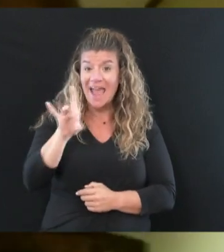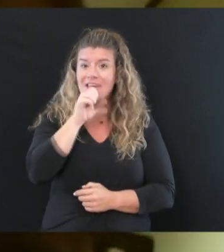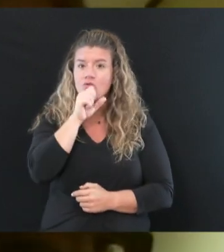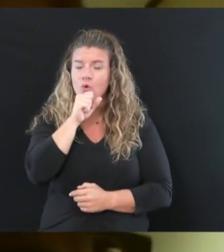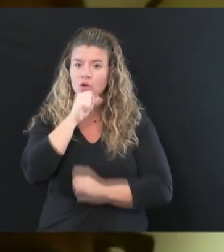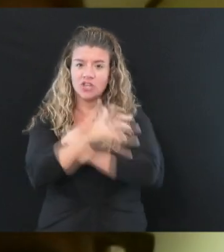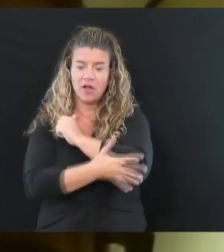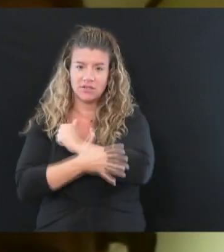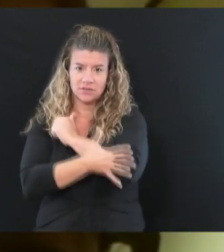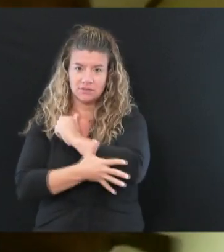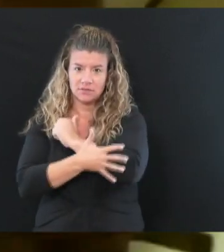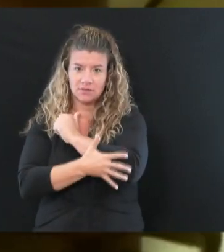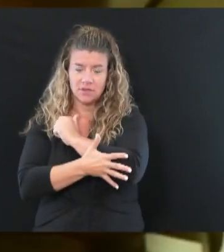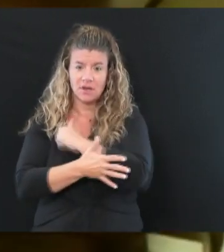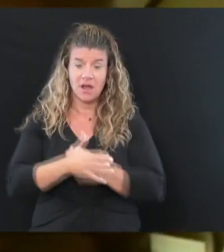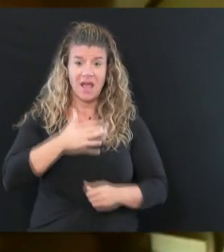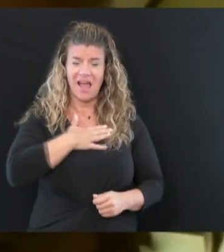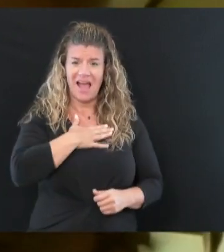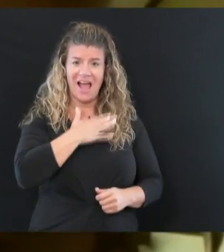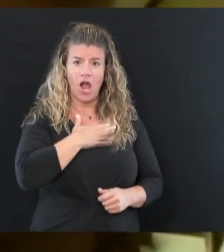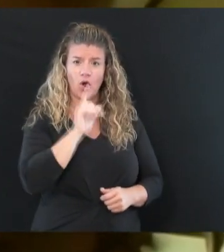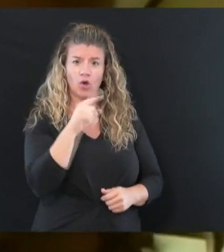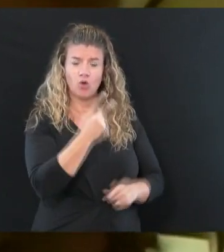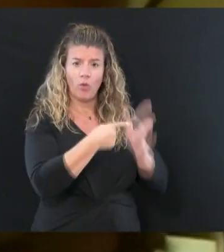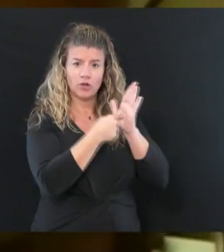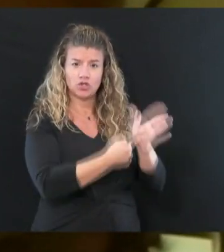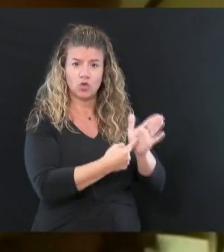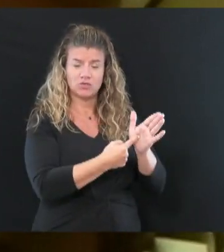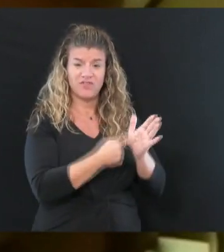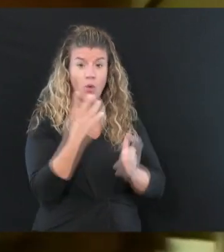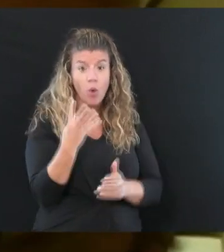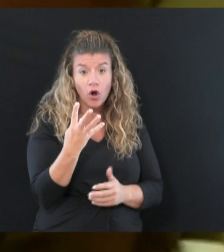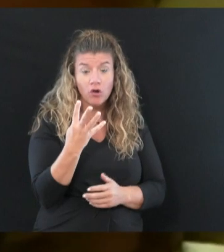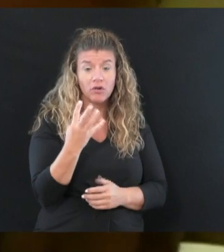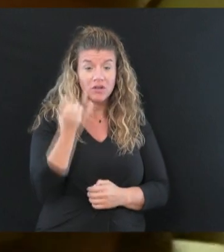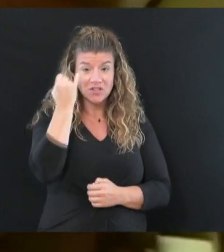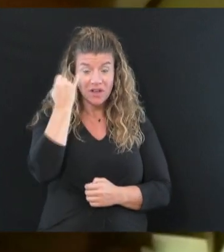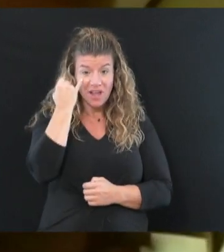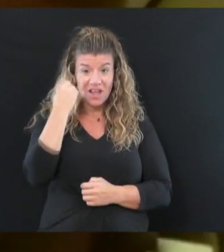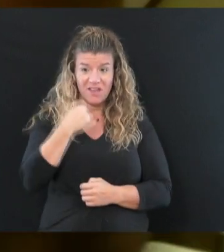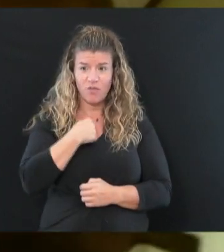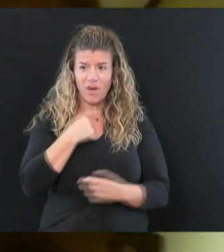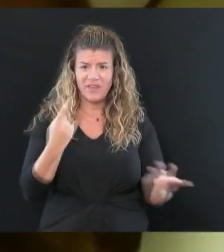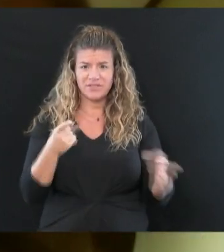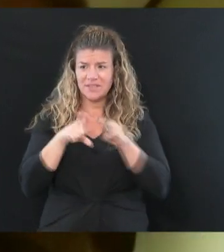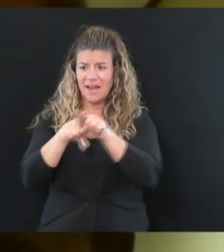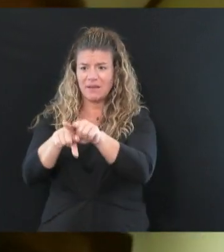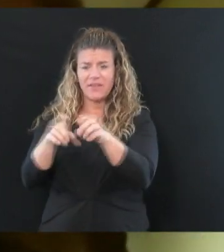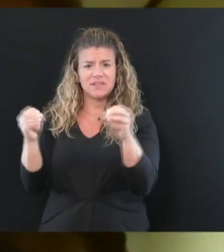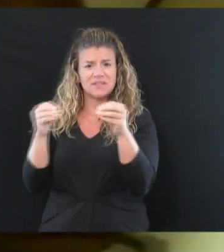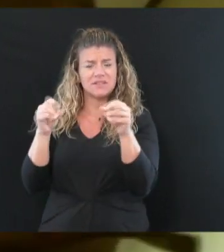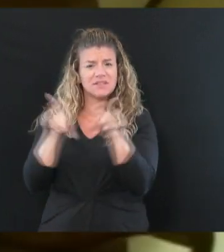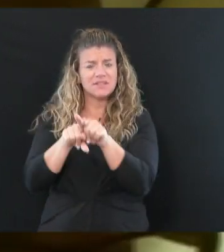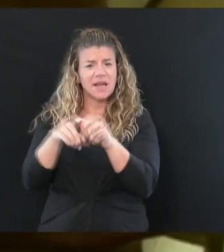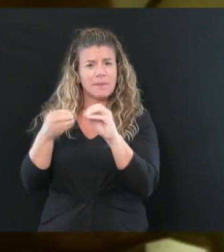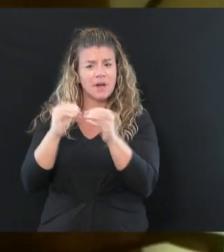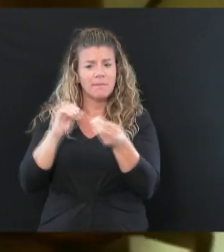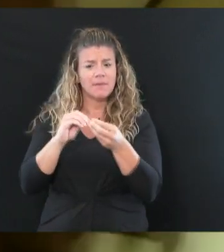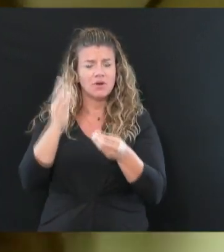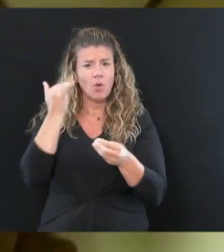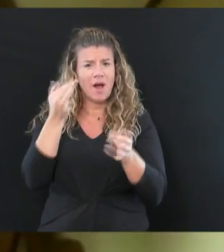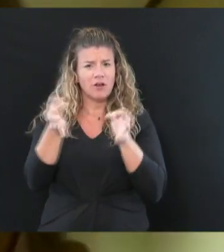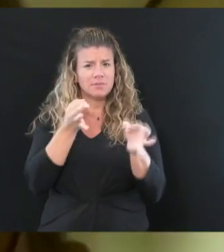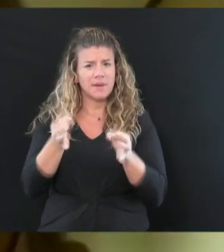and our metric only shows 4. If we've synced up the numbers, what's the explanation for the